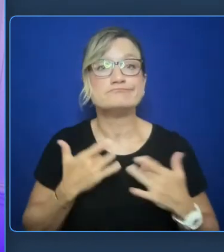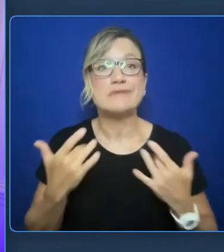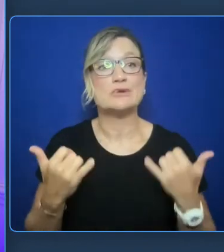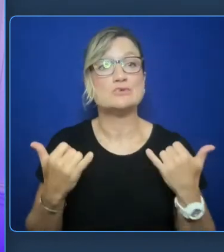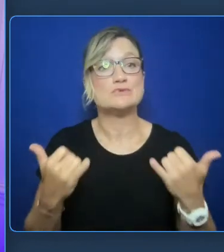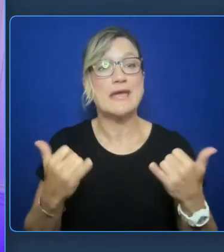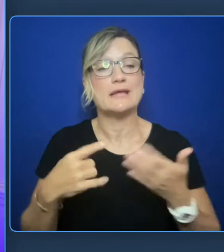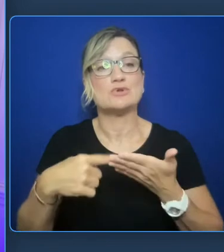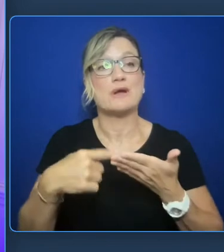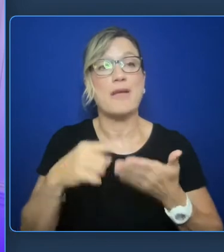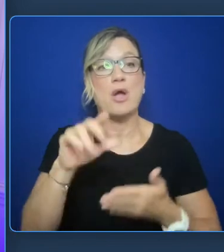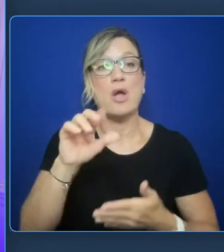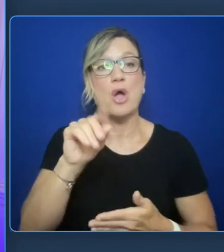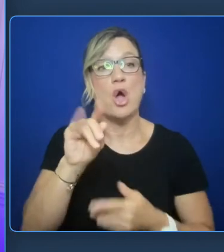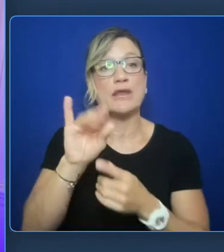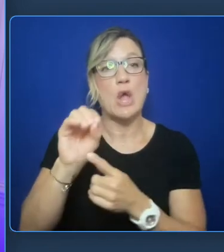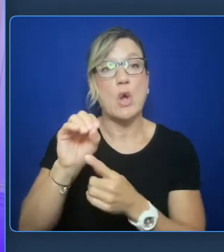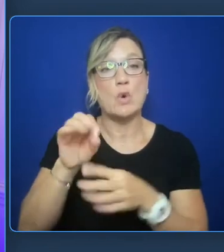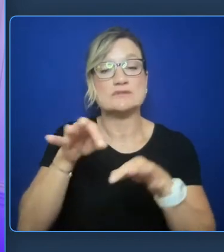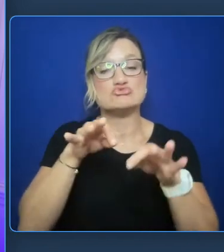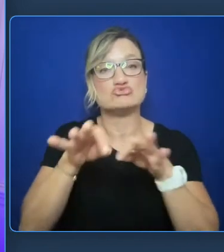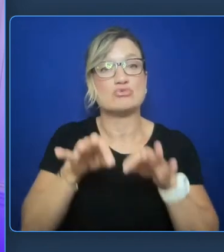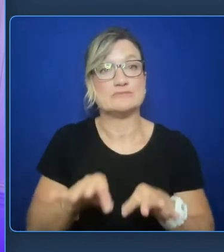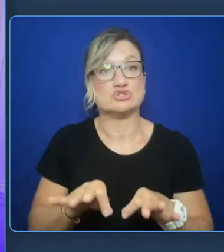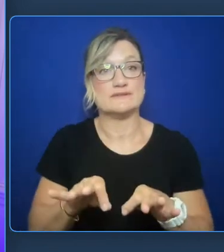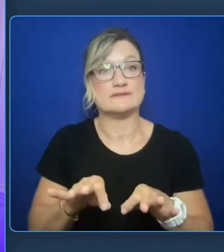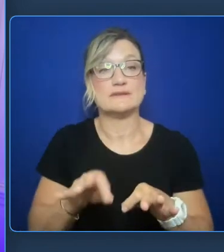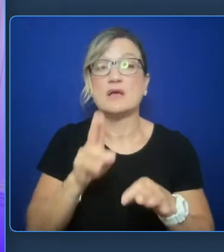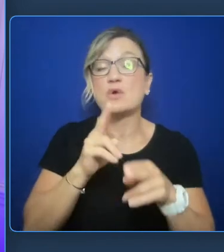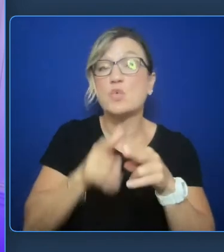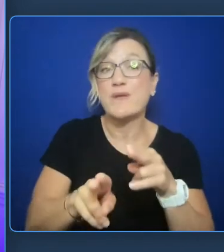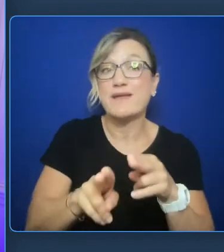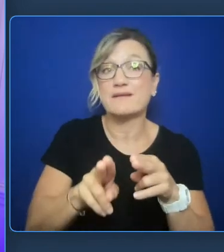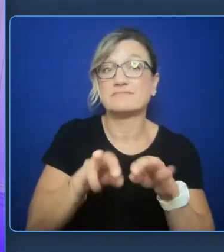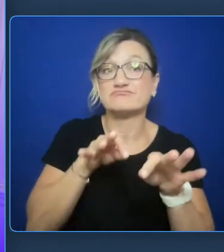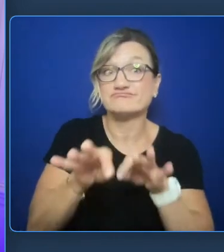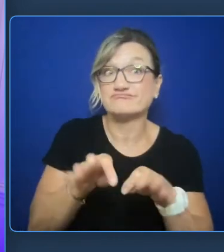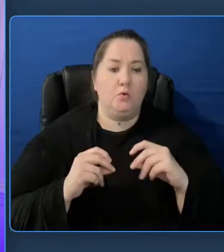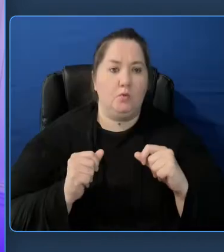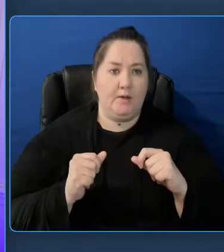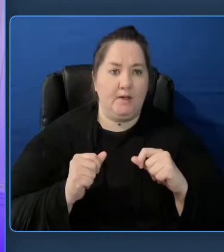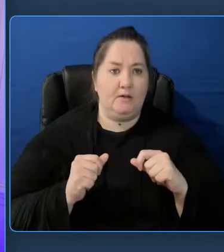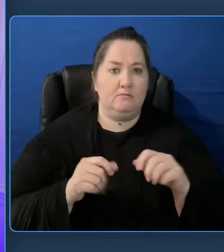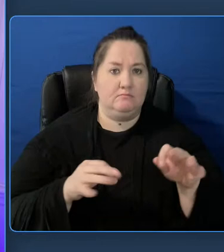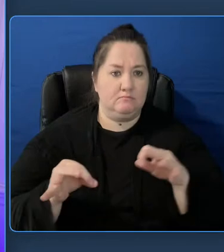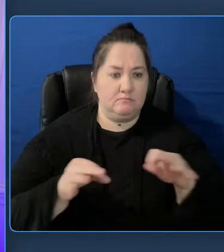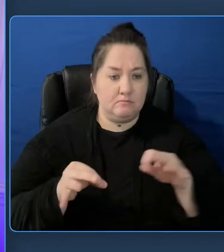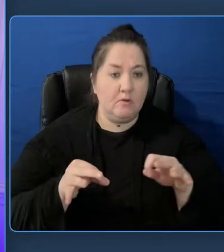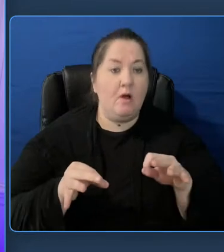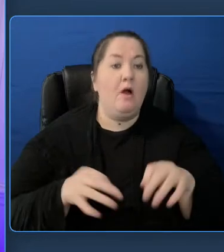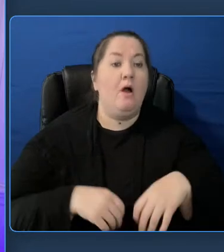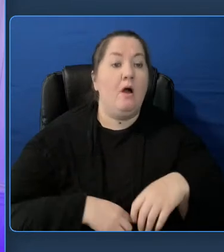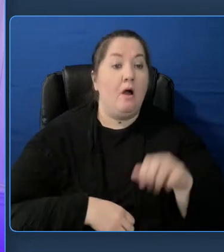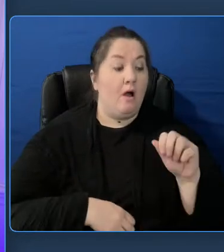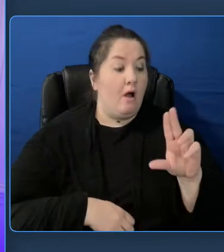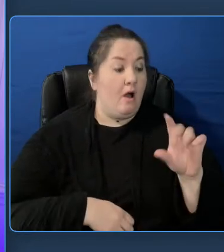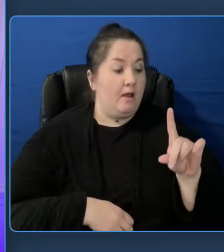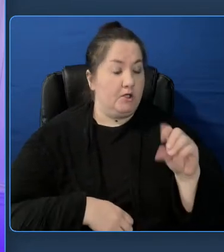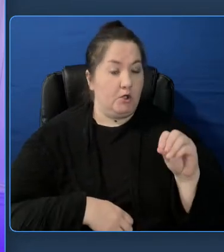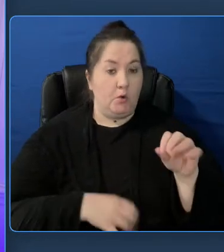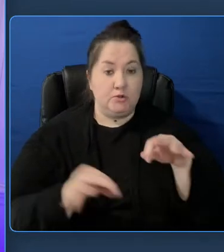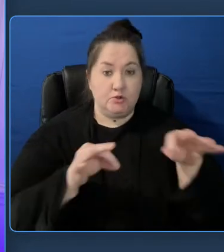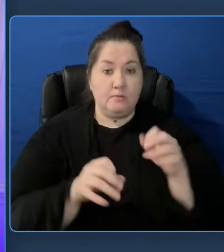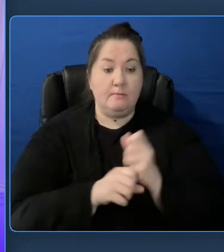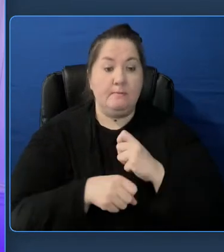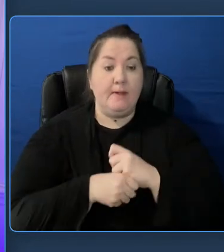about audio descriptions. And just a quick explanation, audio descriptions make visual